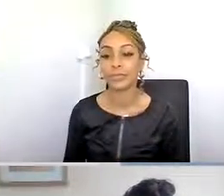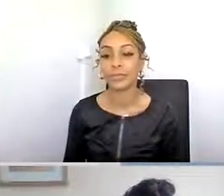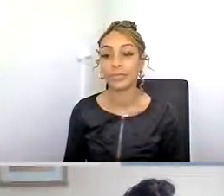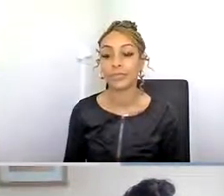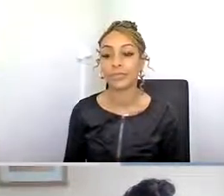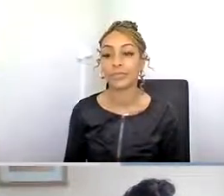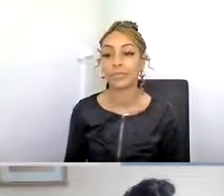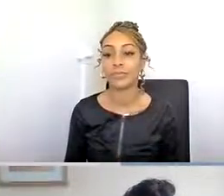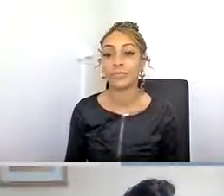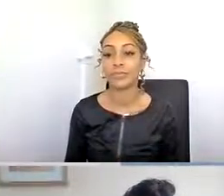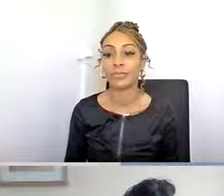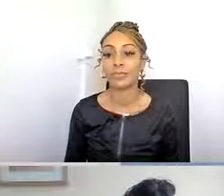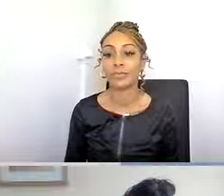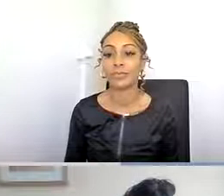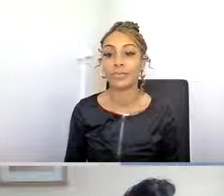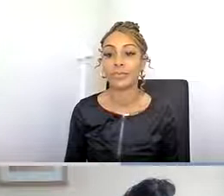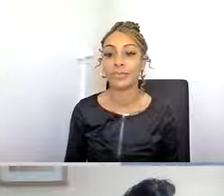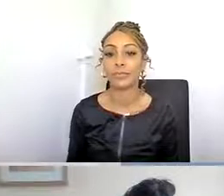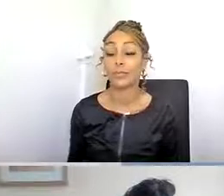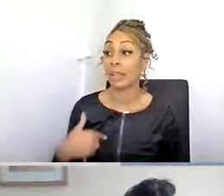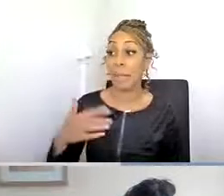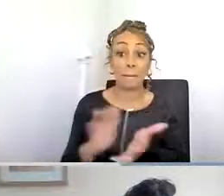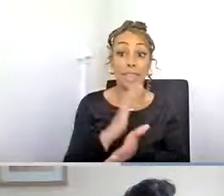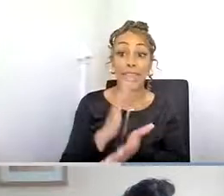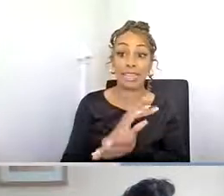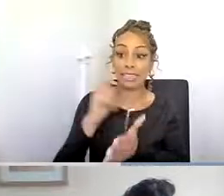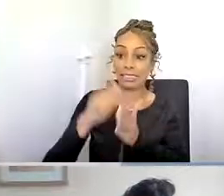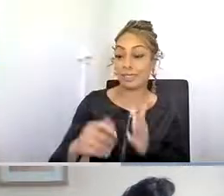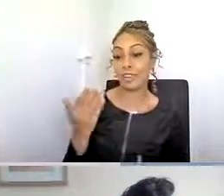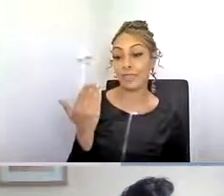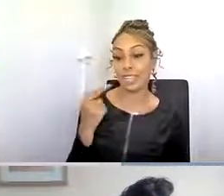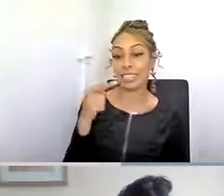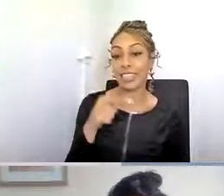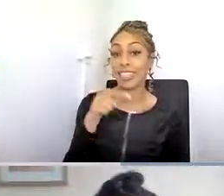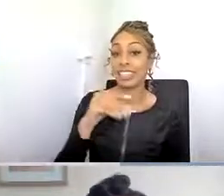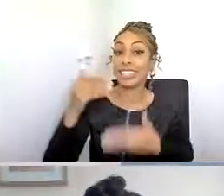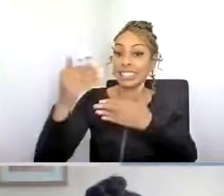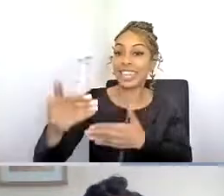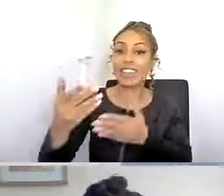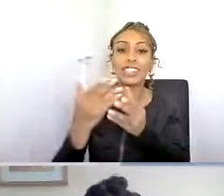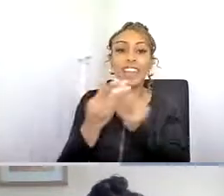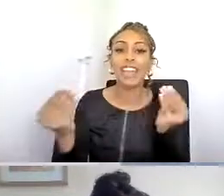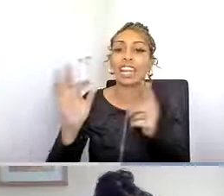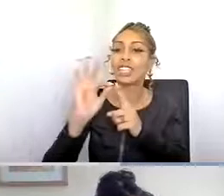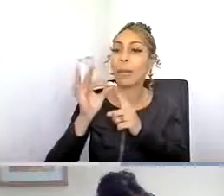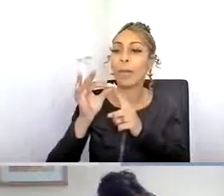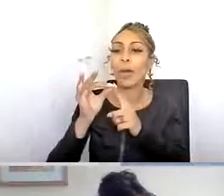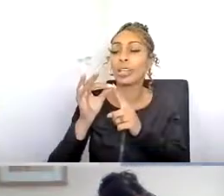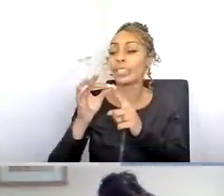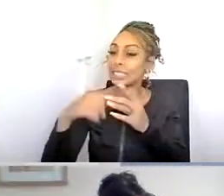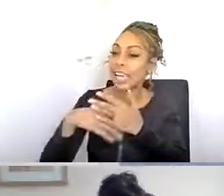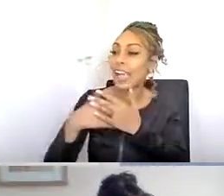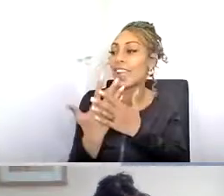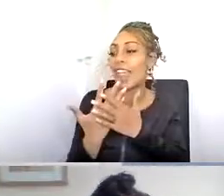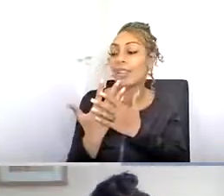I was very pleased to be able to acquire it recently. This series, Vanishing Point, was originally developed, in fact,